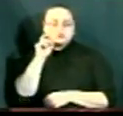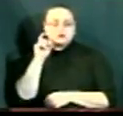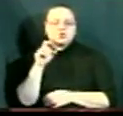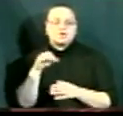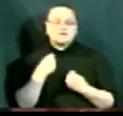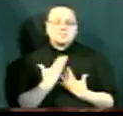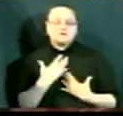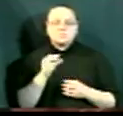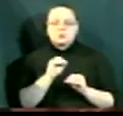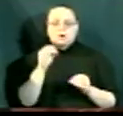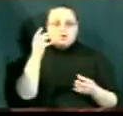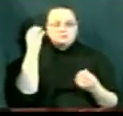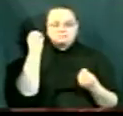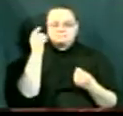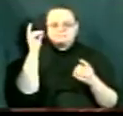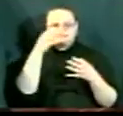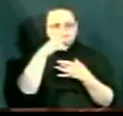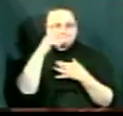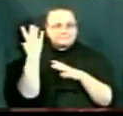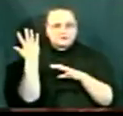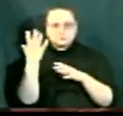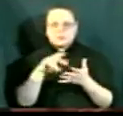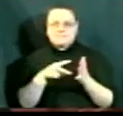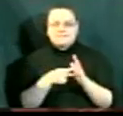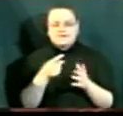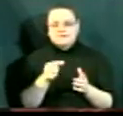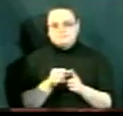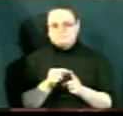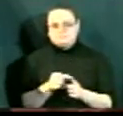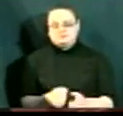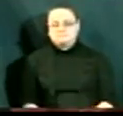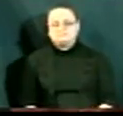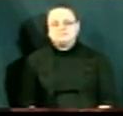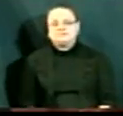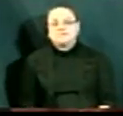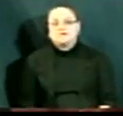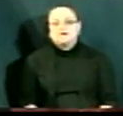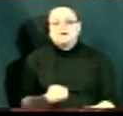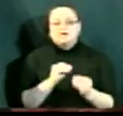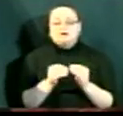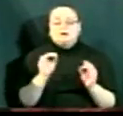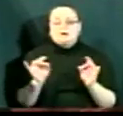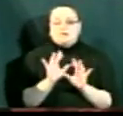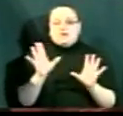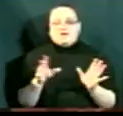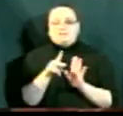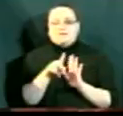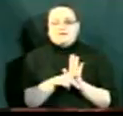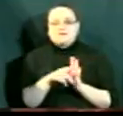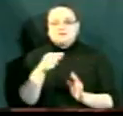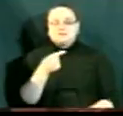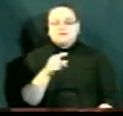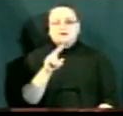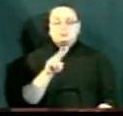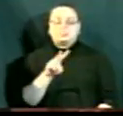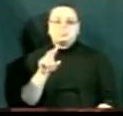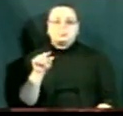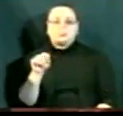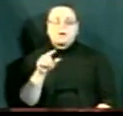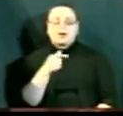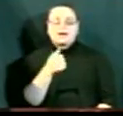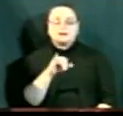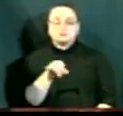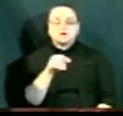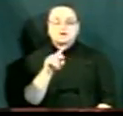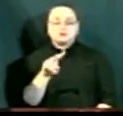no confusion regarding the meanings of these terms. The revisions would clarify policies G220 and J210 so